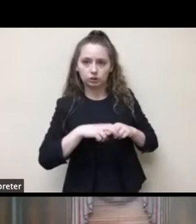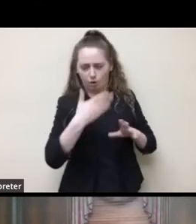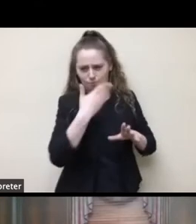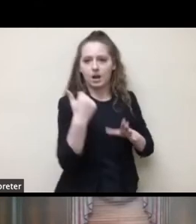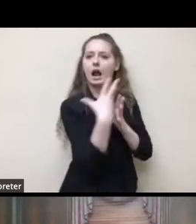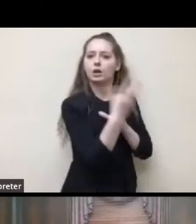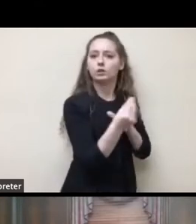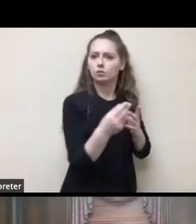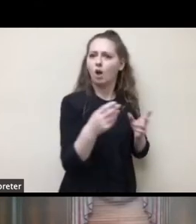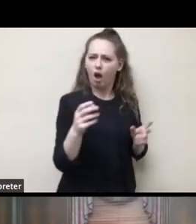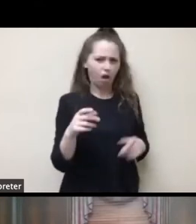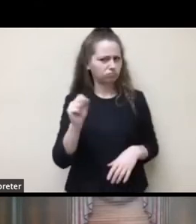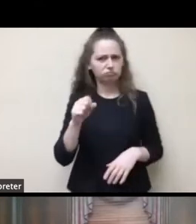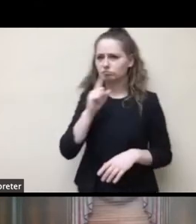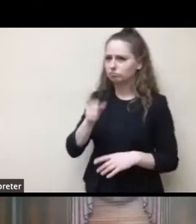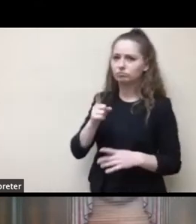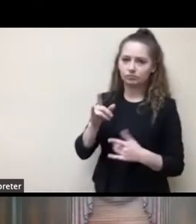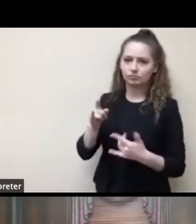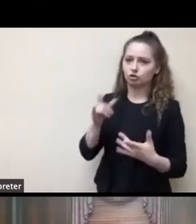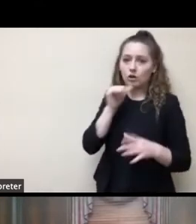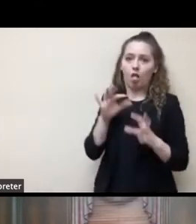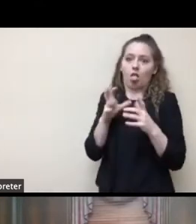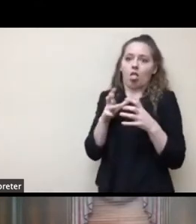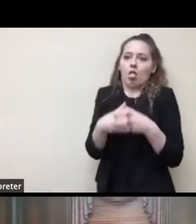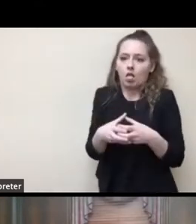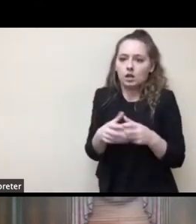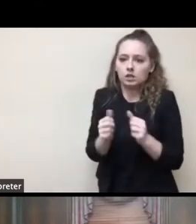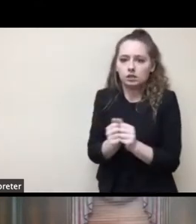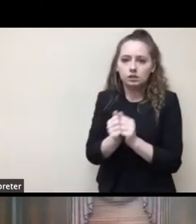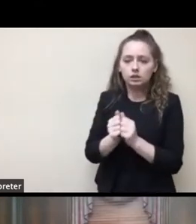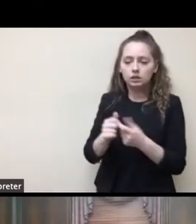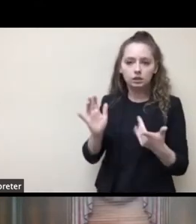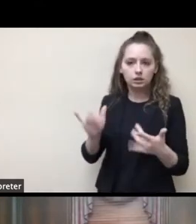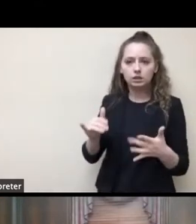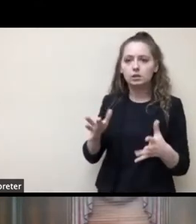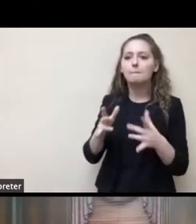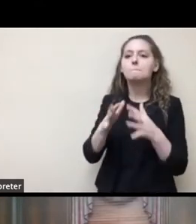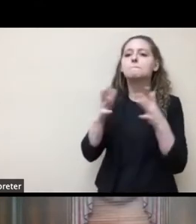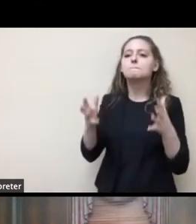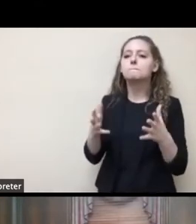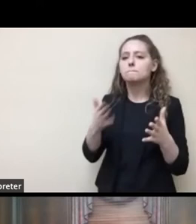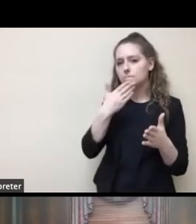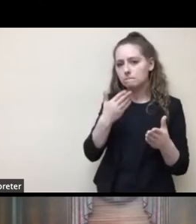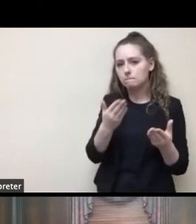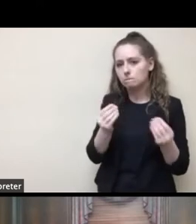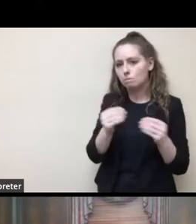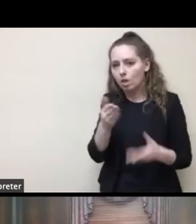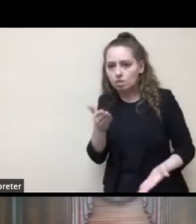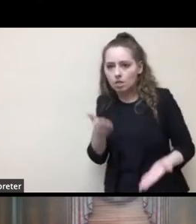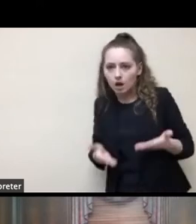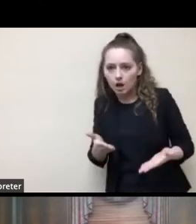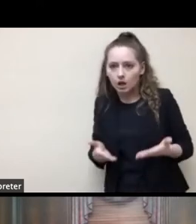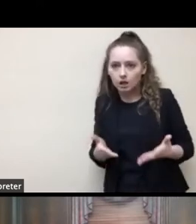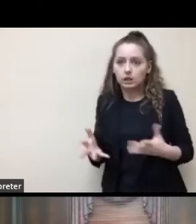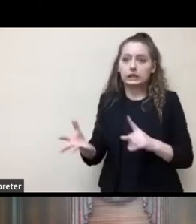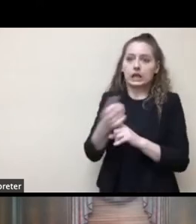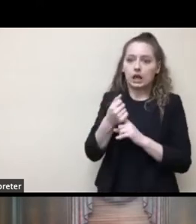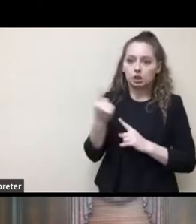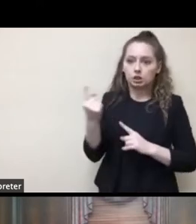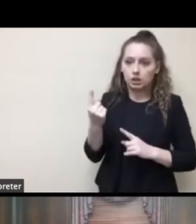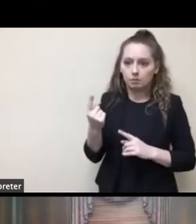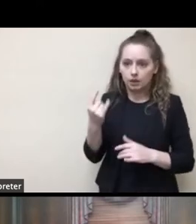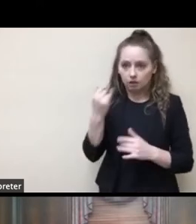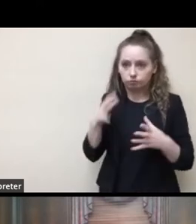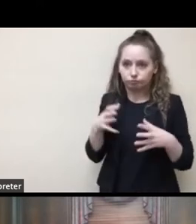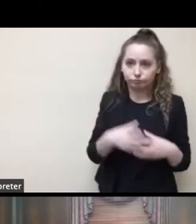close together, if you're, the tables are separated, absolutely. It's much, much less likely that you'll catch something if you're outdoors, especially if there's even a mild breeze